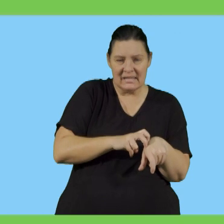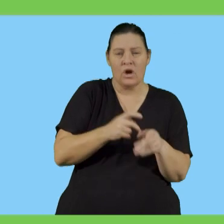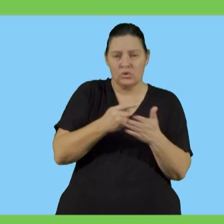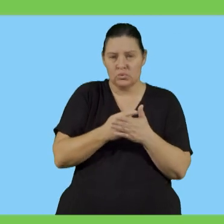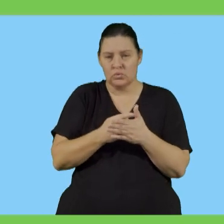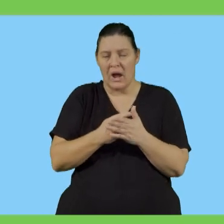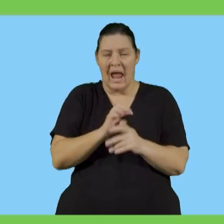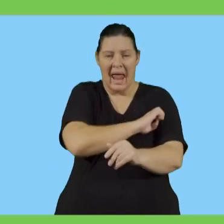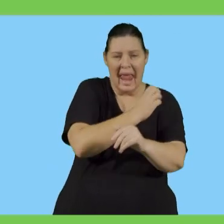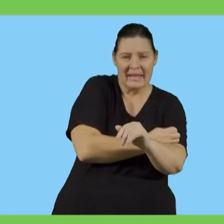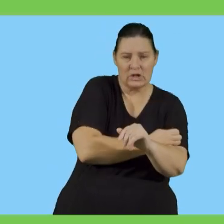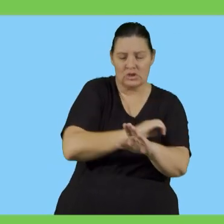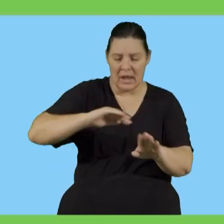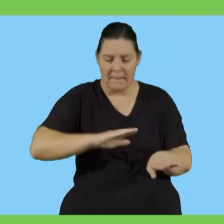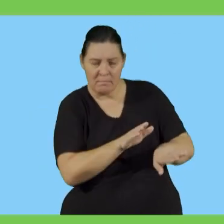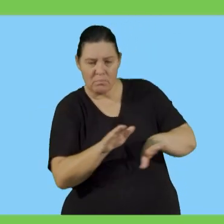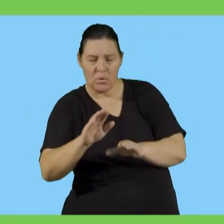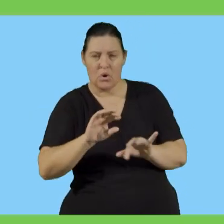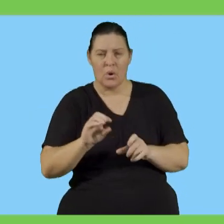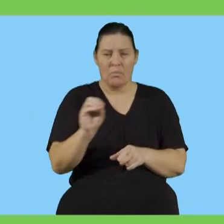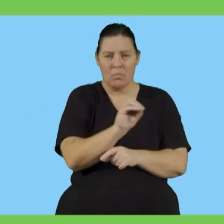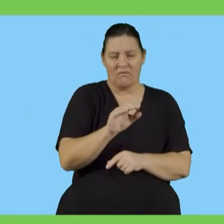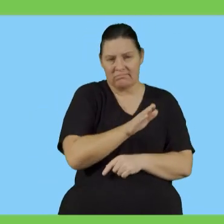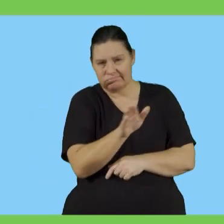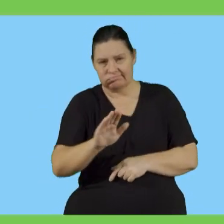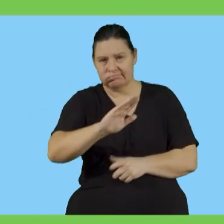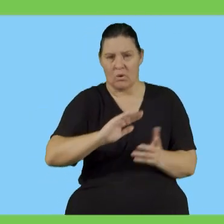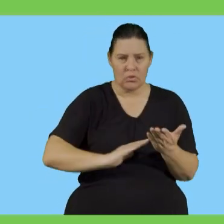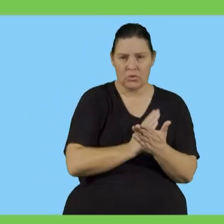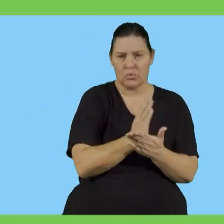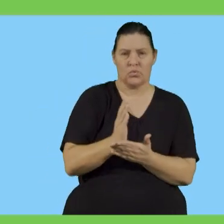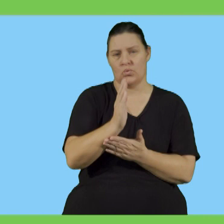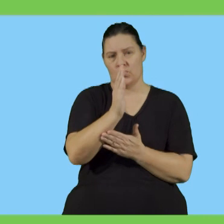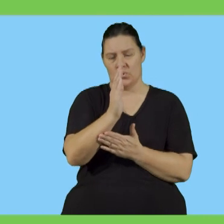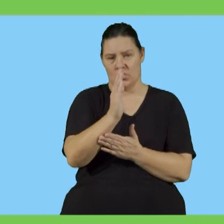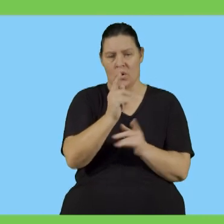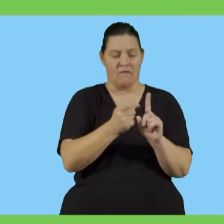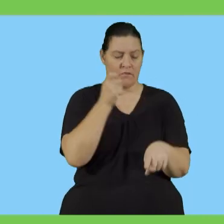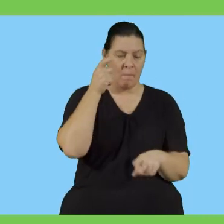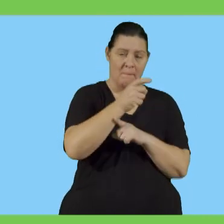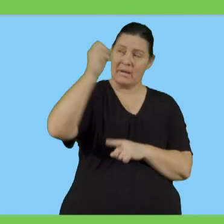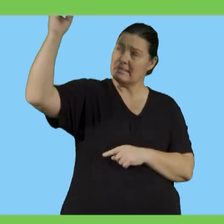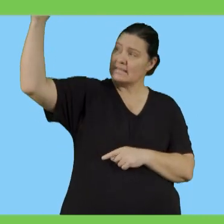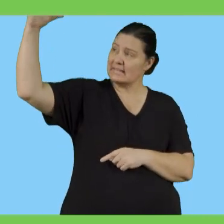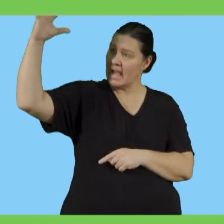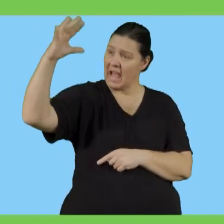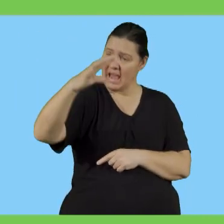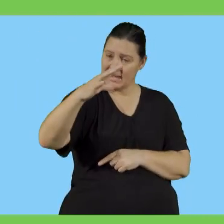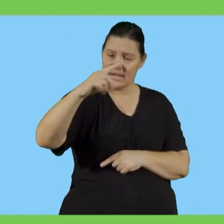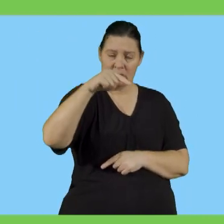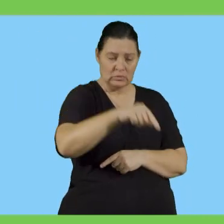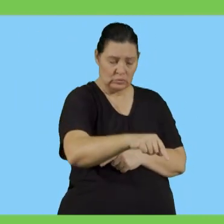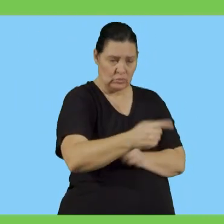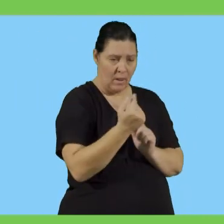moves the energy. So it's the vehicle that moves the energy from the sun to